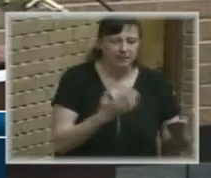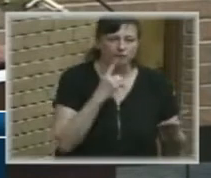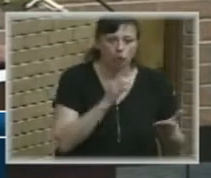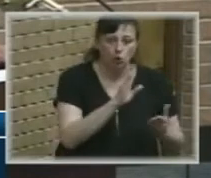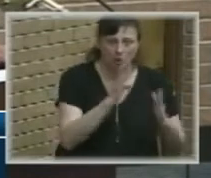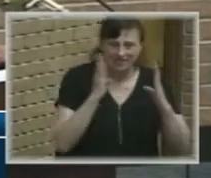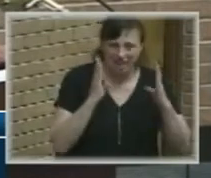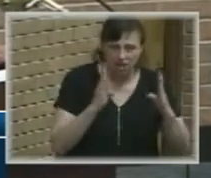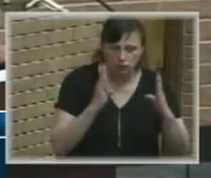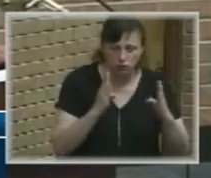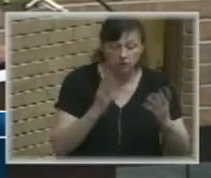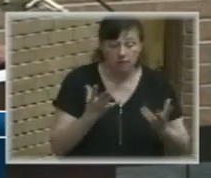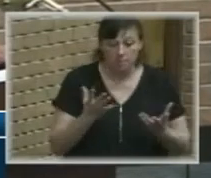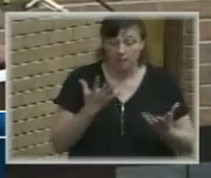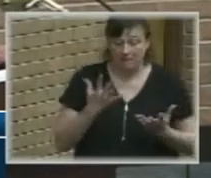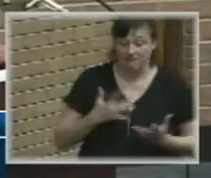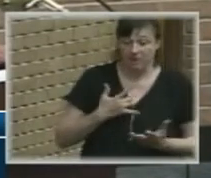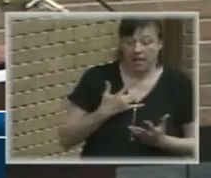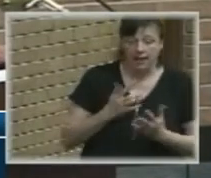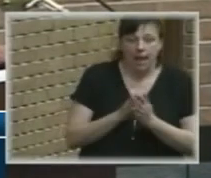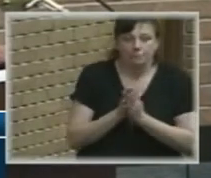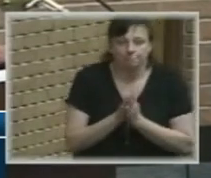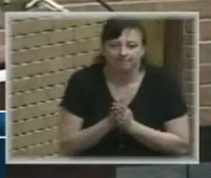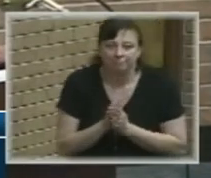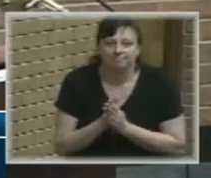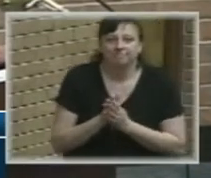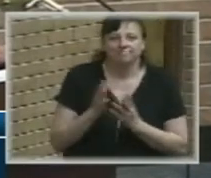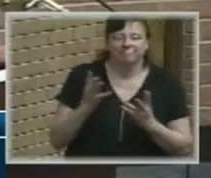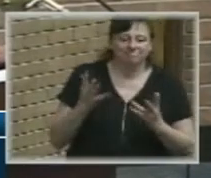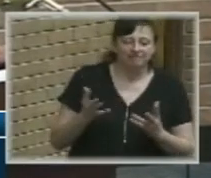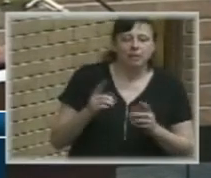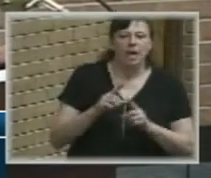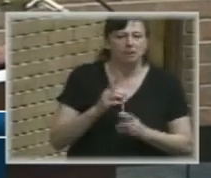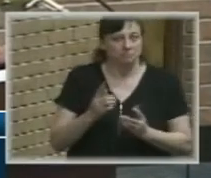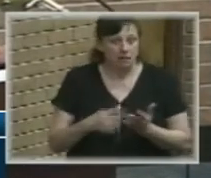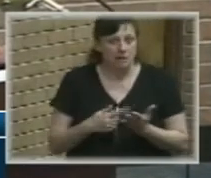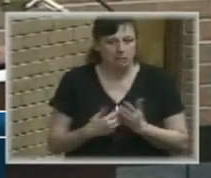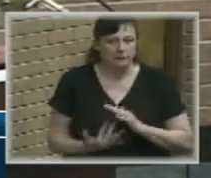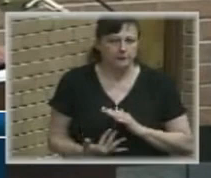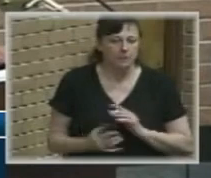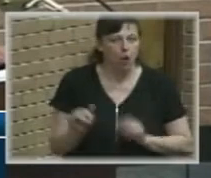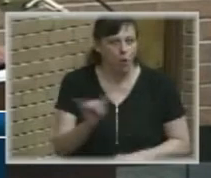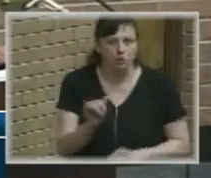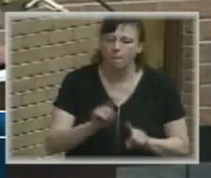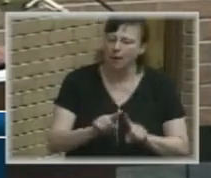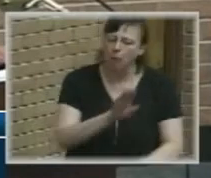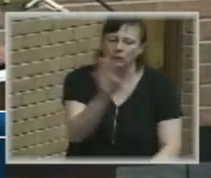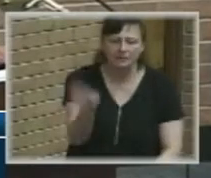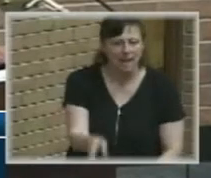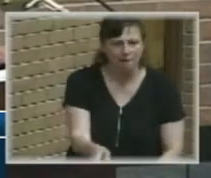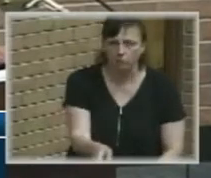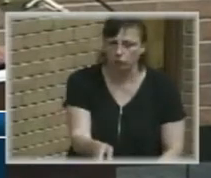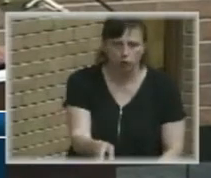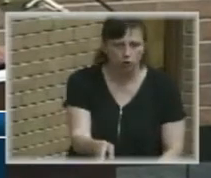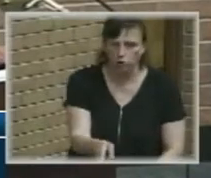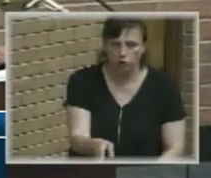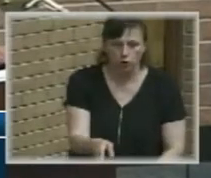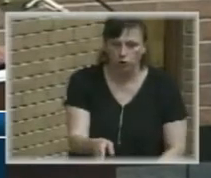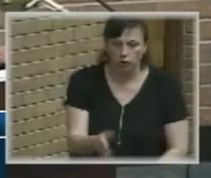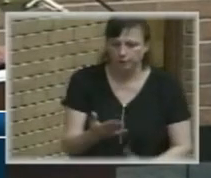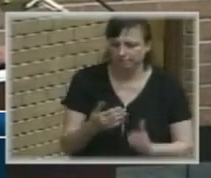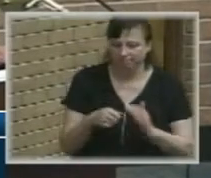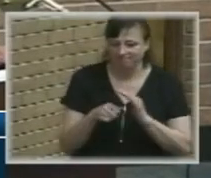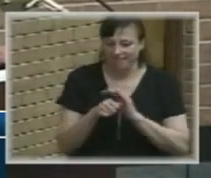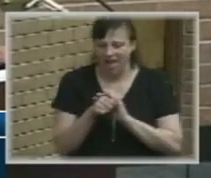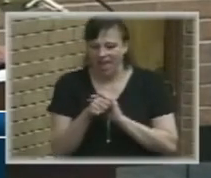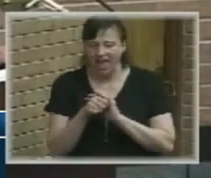have a lot of energy, animation. I will admit that sometimes I'm angry, but I will never, ever hide behind something. You will